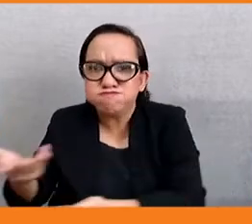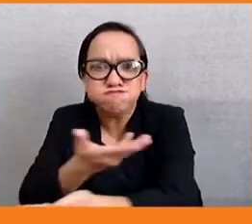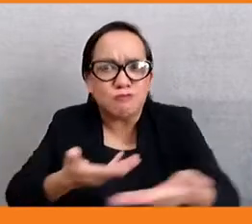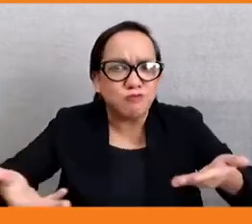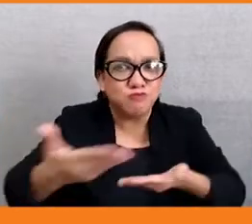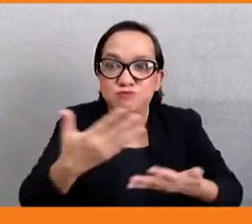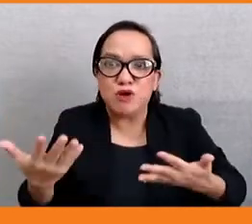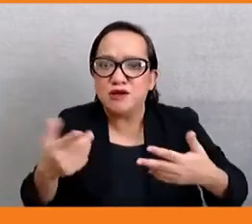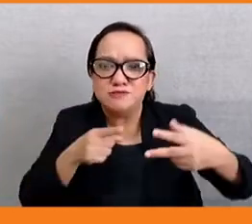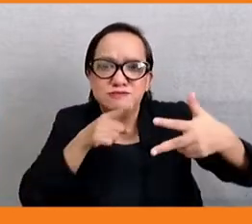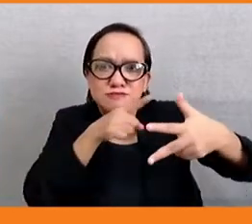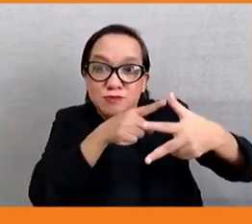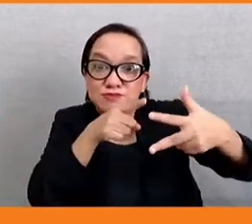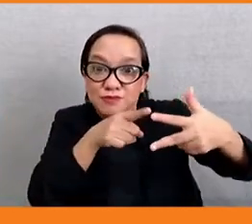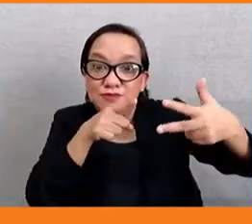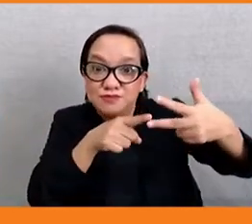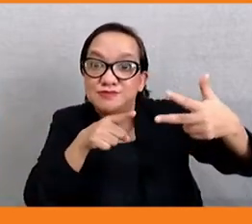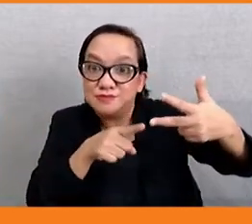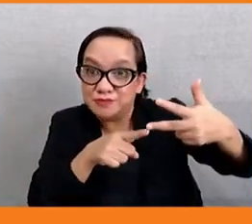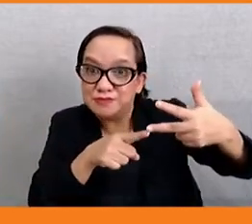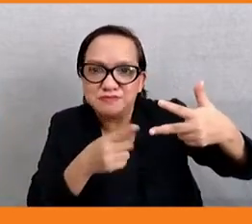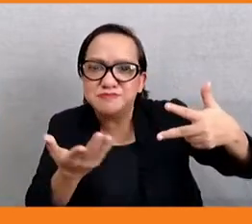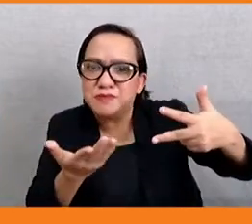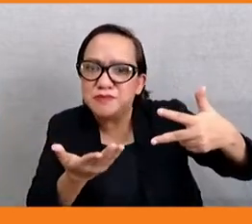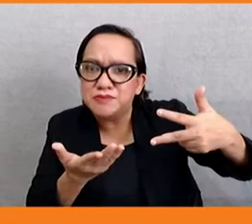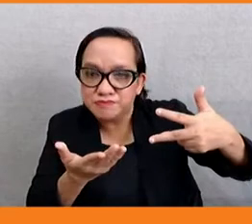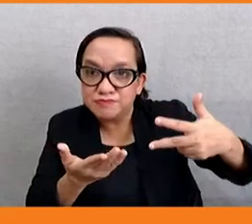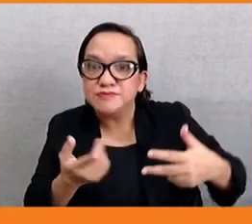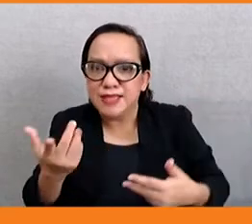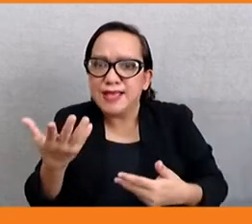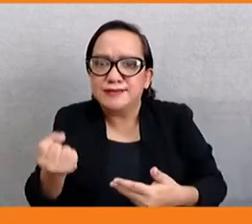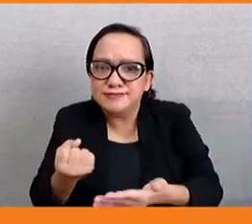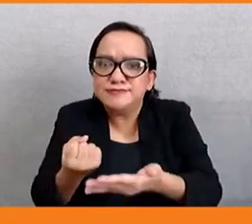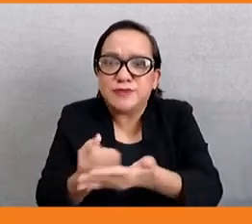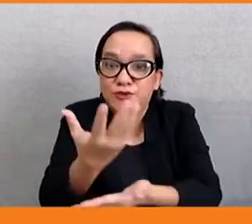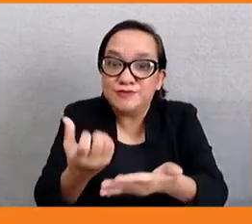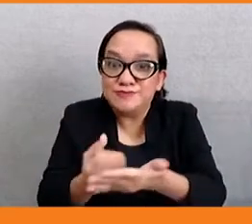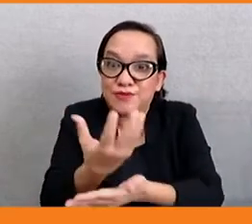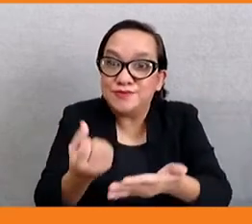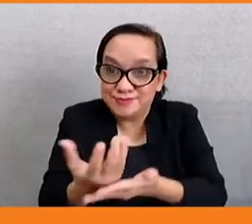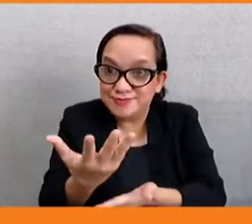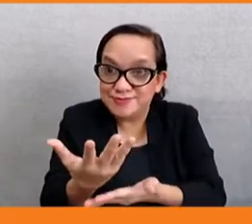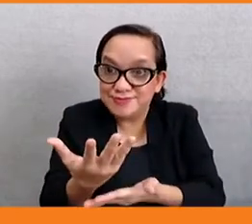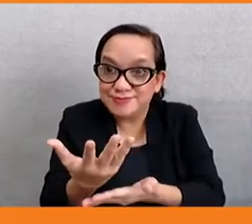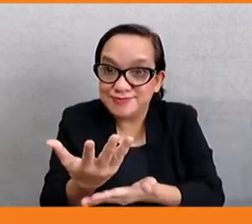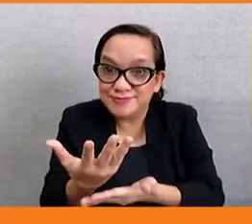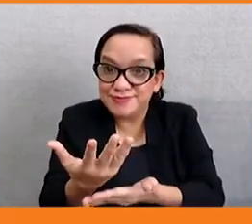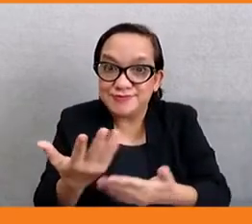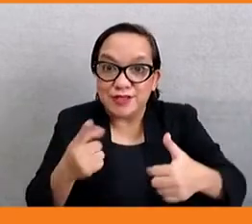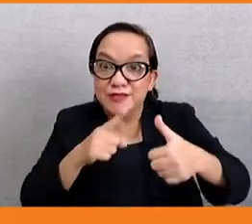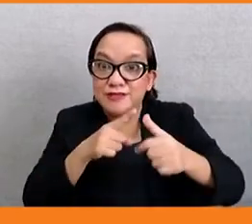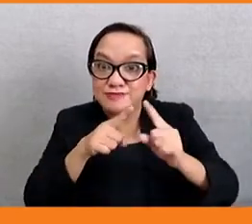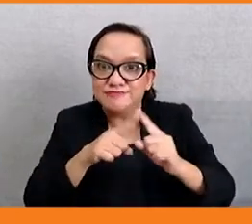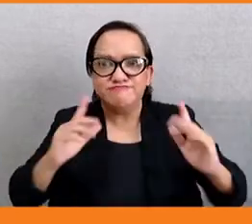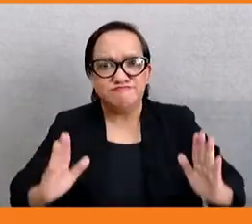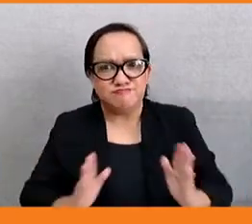your insights and inputs. First, climate challenges threaten our efforts to